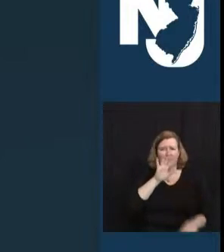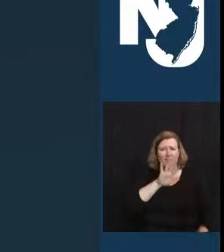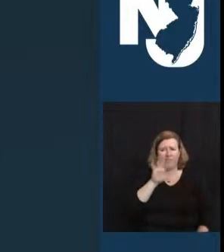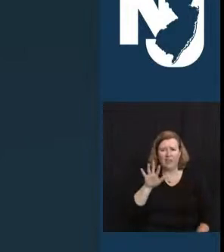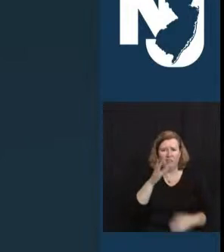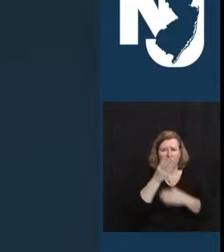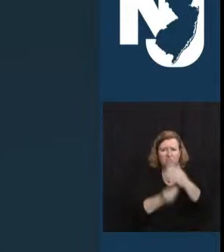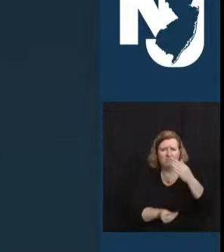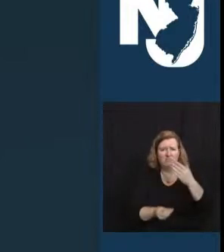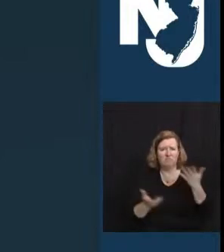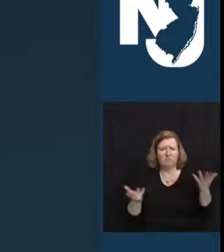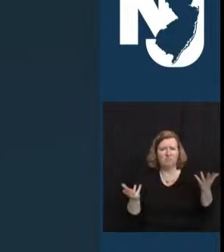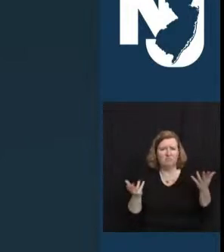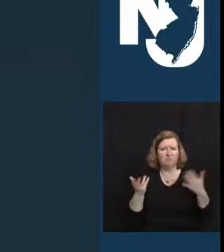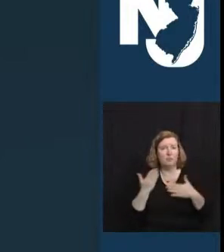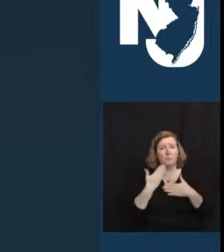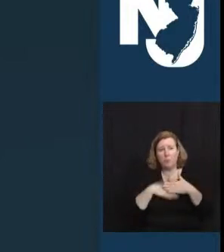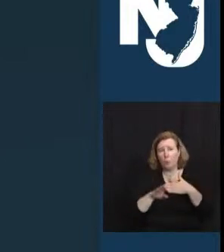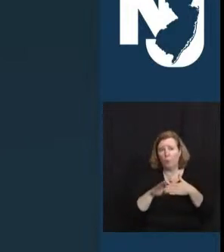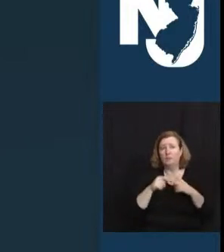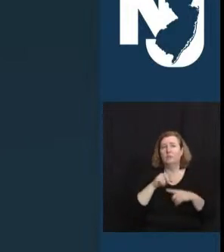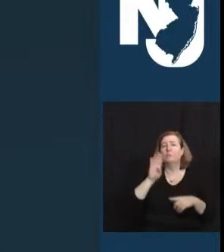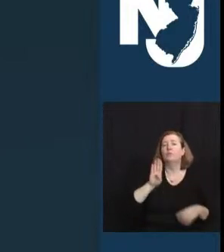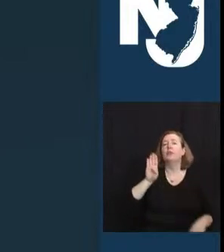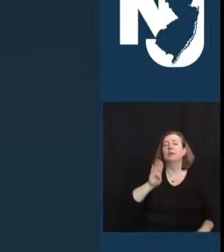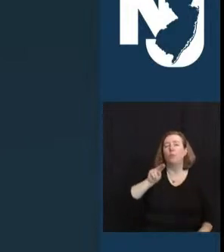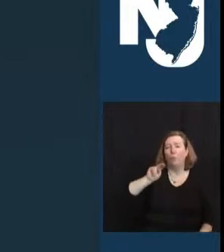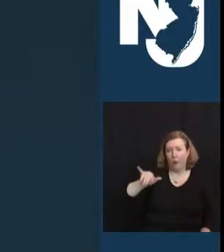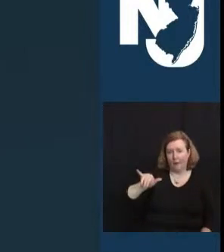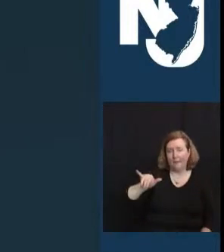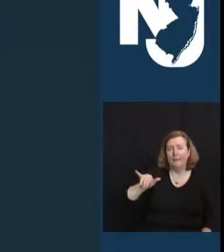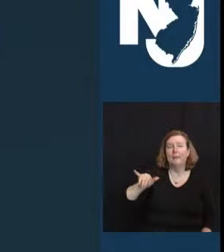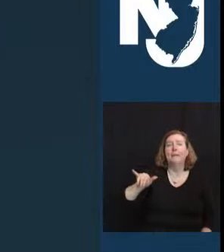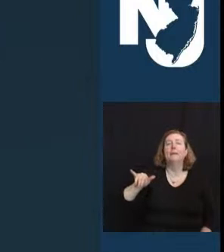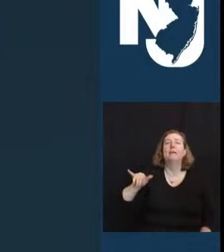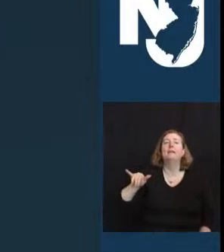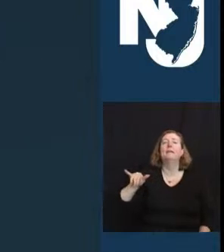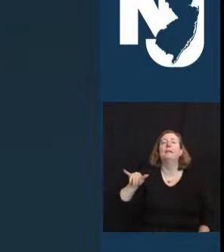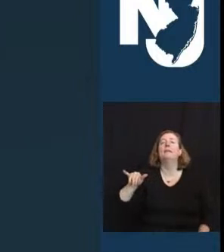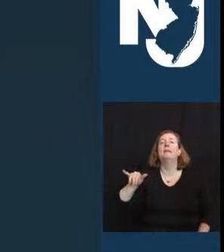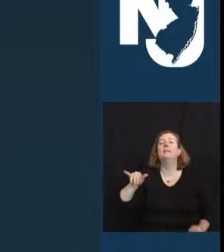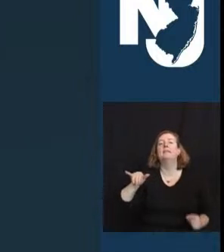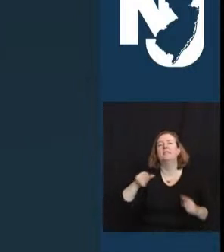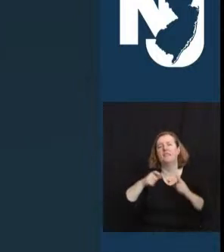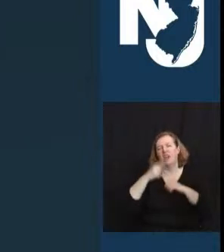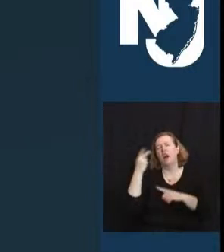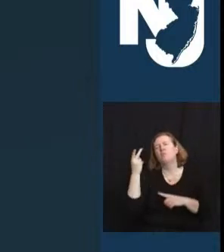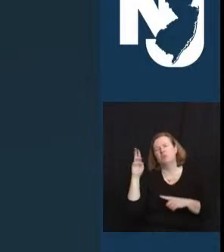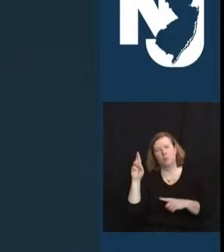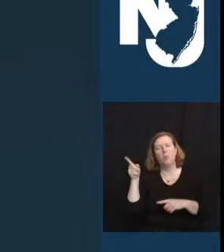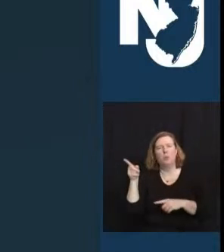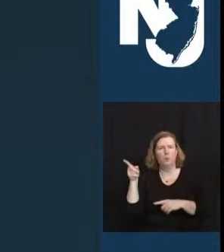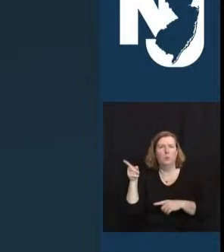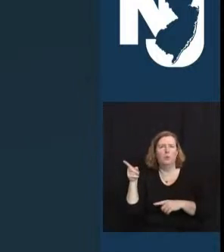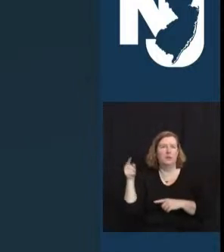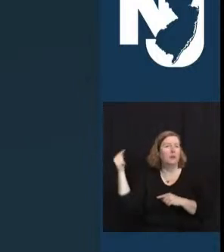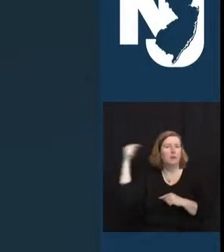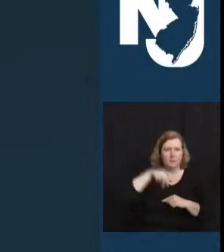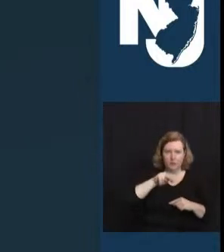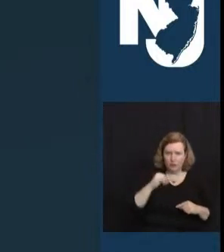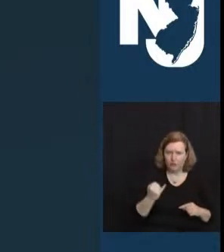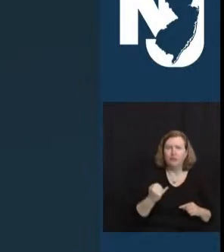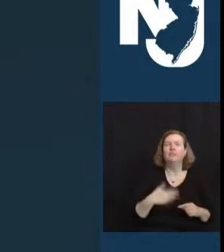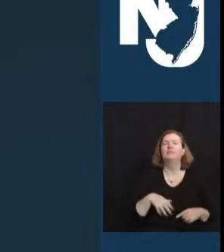born in Brooklyn and found his way to New Jersey via Puerto Rico, where he was raised. He credited his wife's brother-in-law, John,